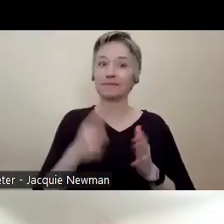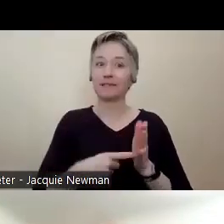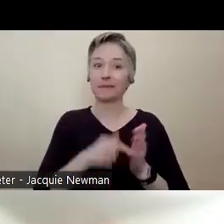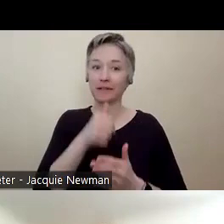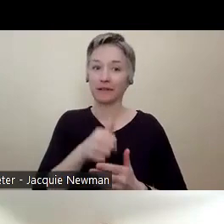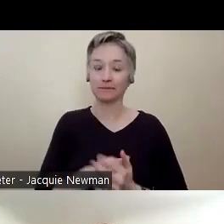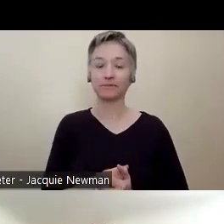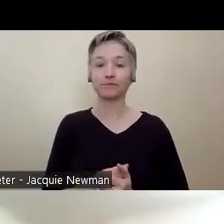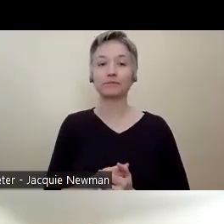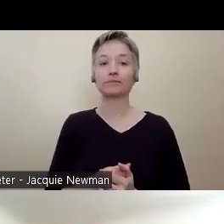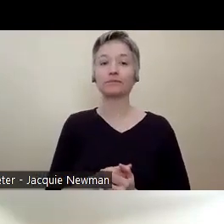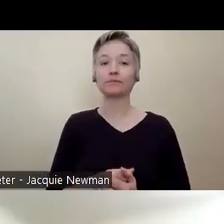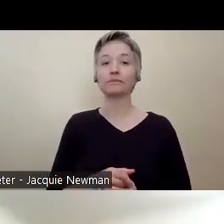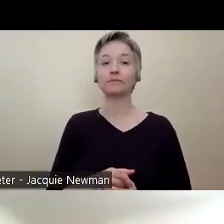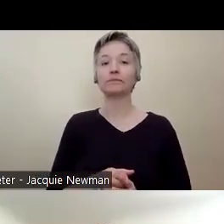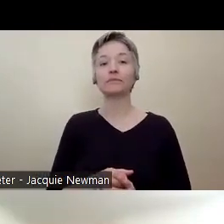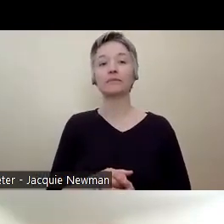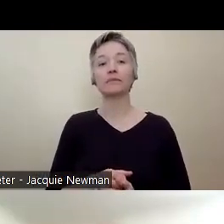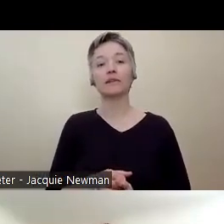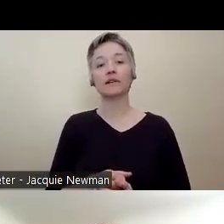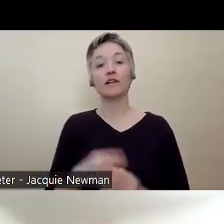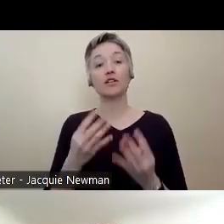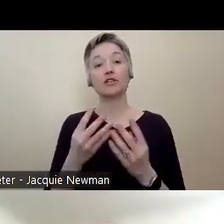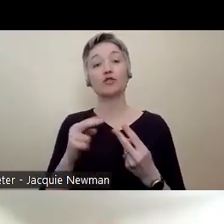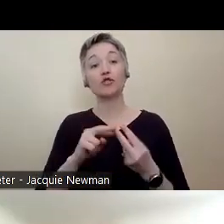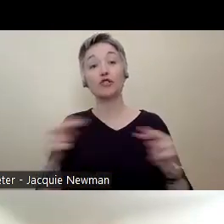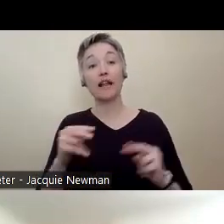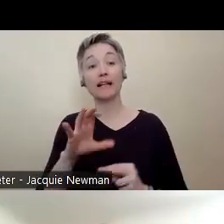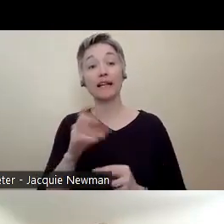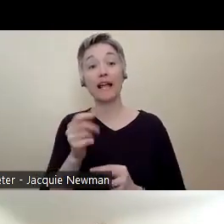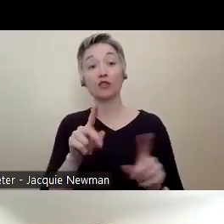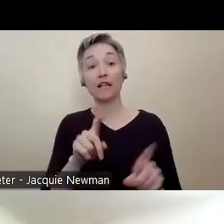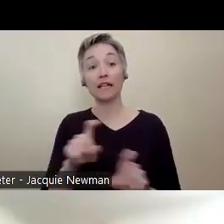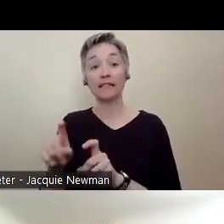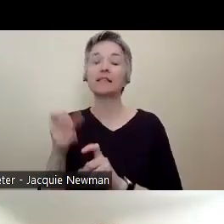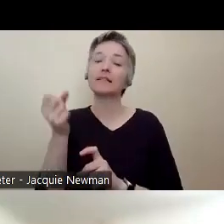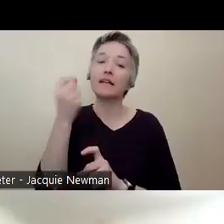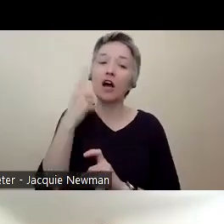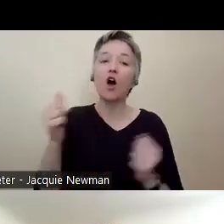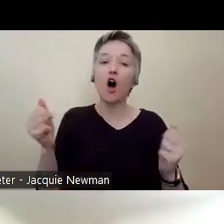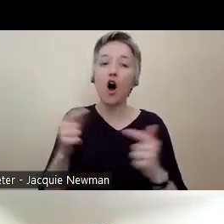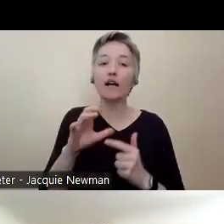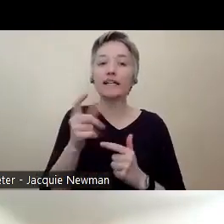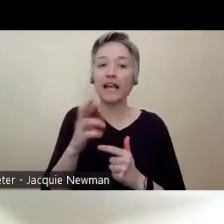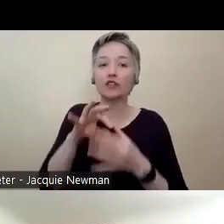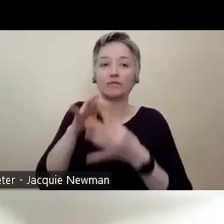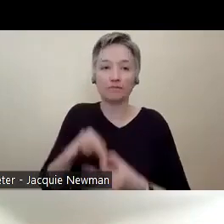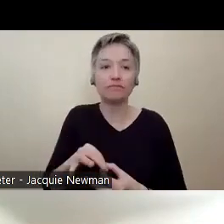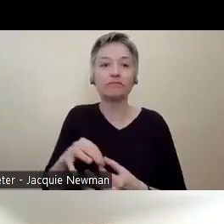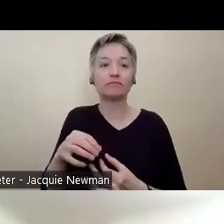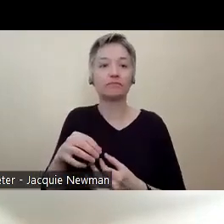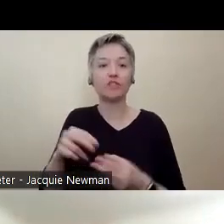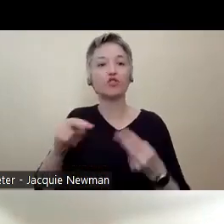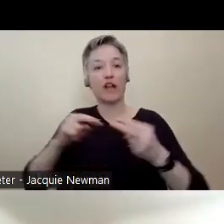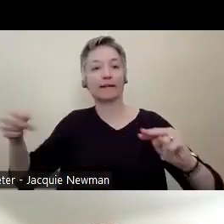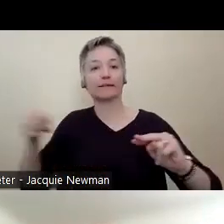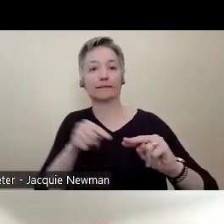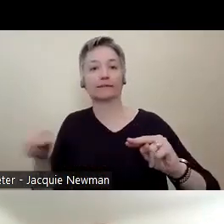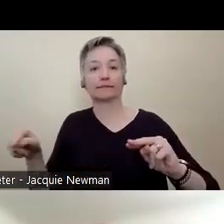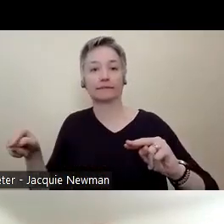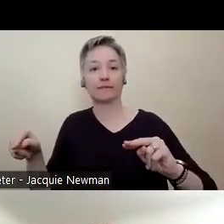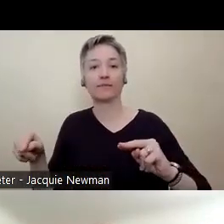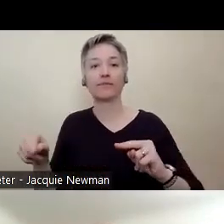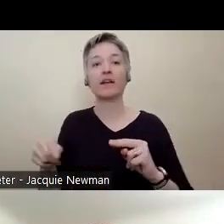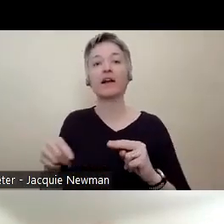genetic testing, one of the things that's really important to know is that all cancers are genetic. So there's cancer gene mutations in every cancer